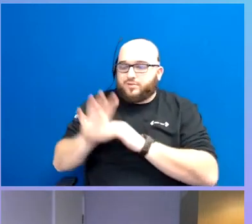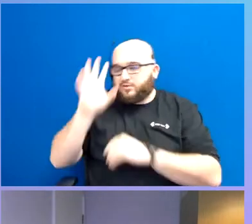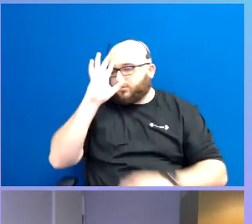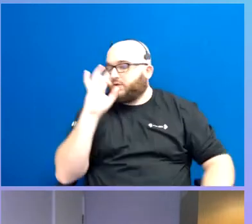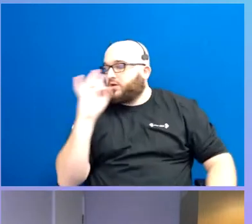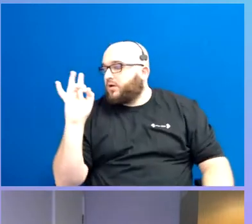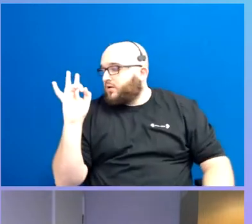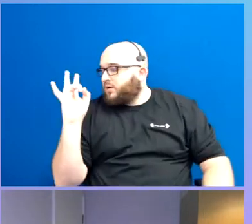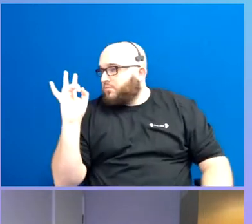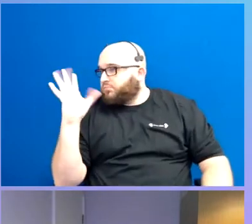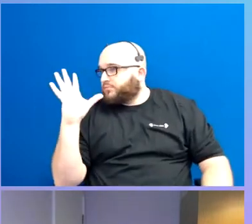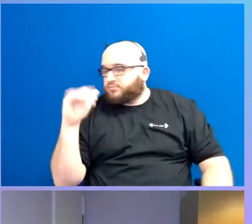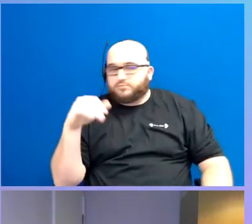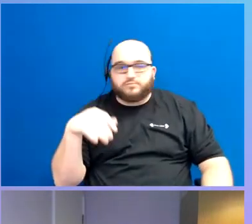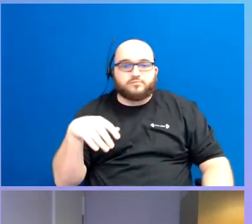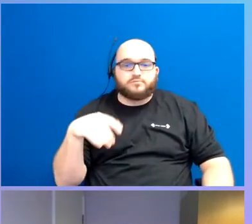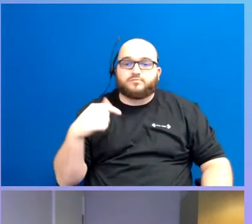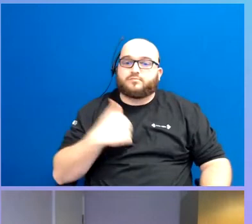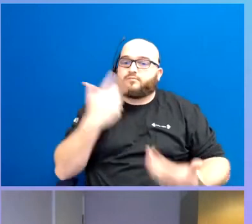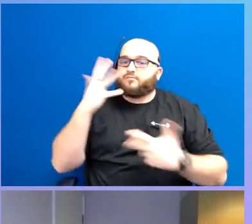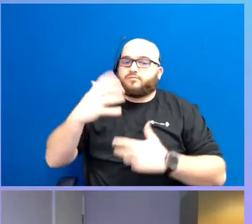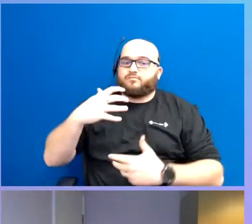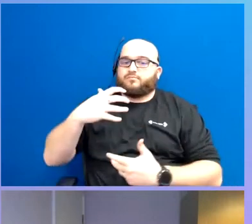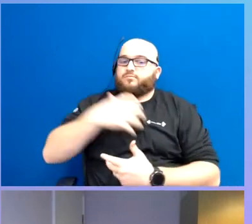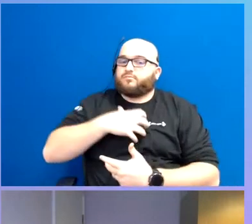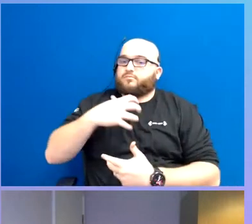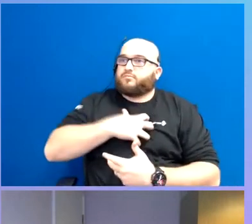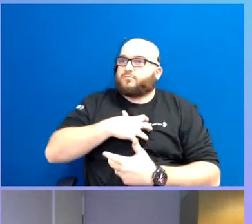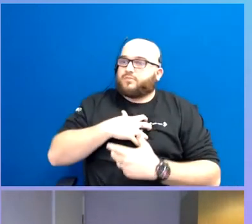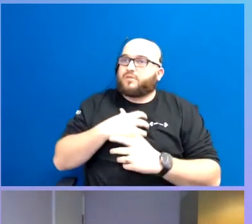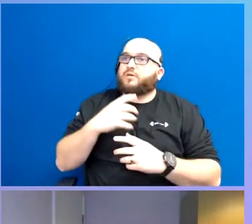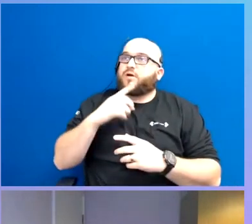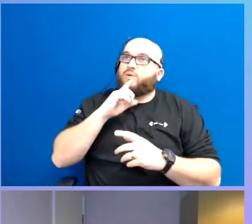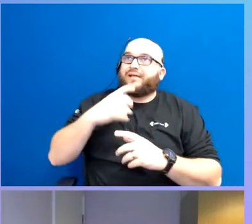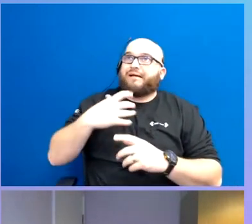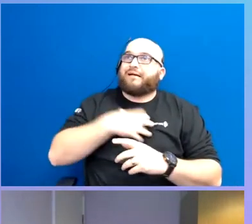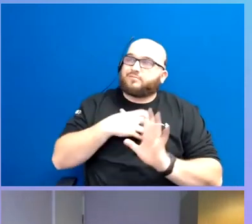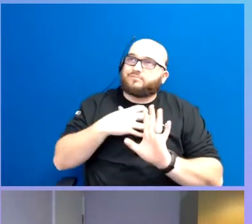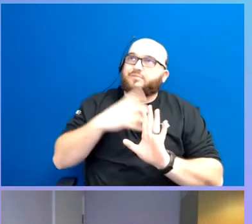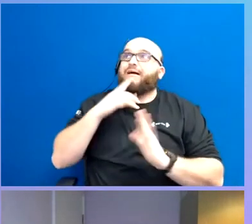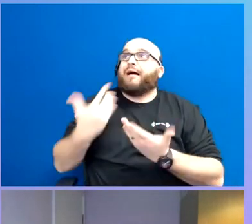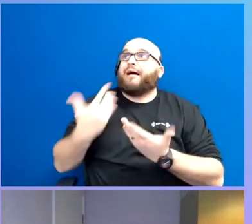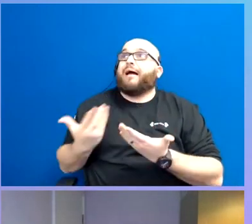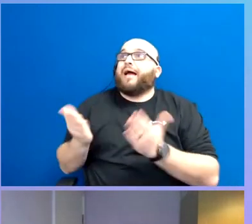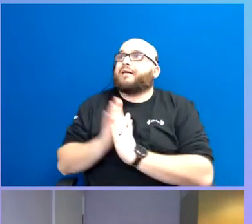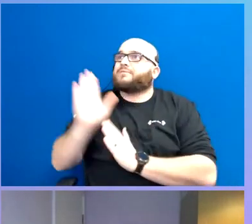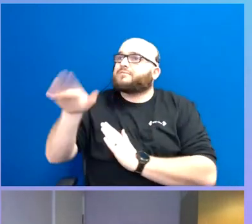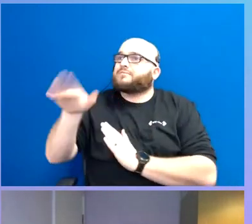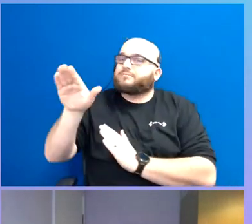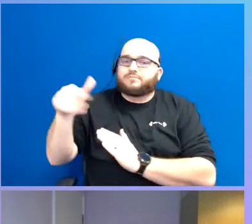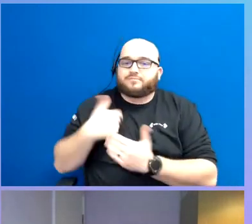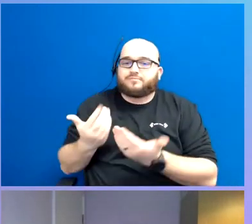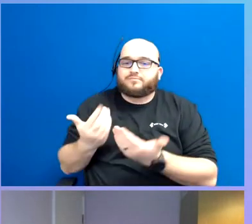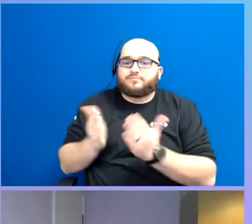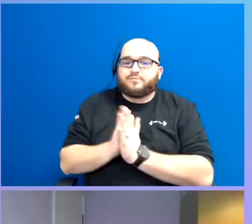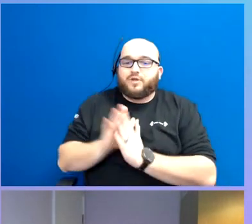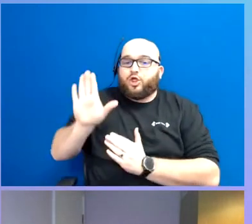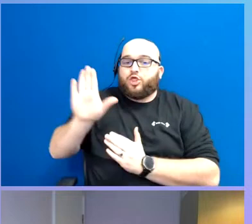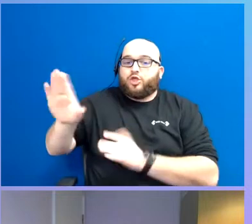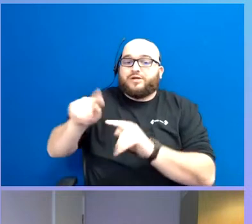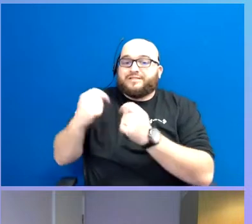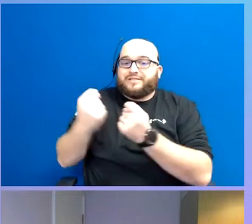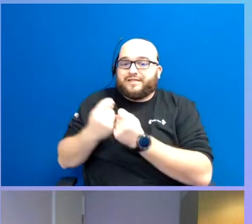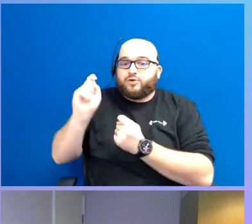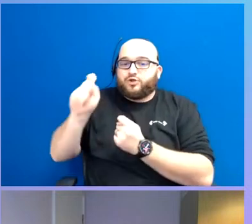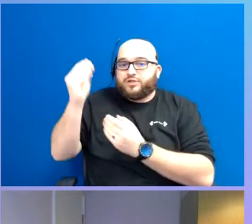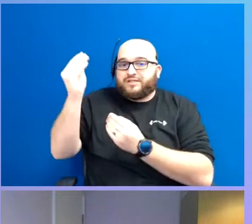actually complained to them about or asked them about this. All I asked for was that their team should tell